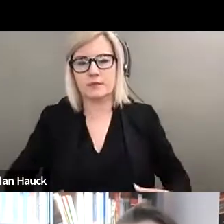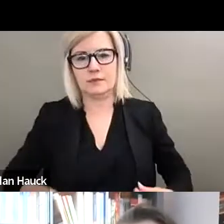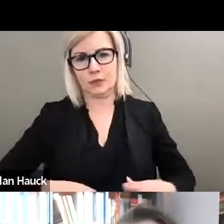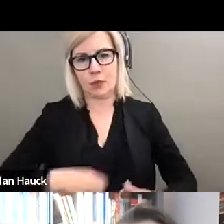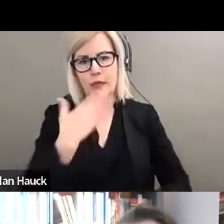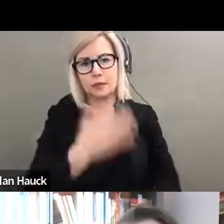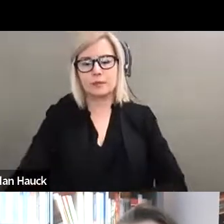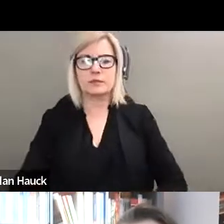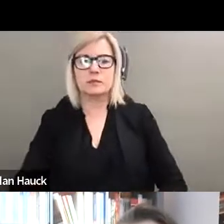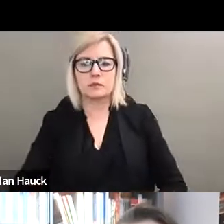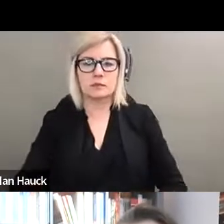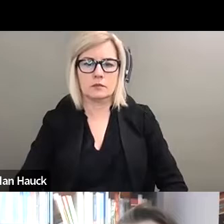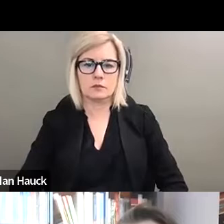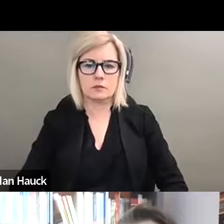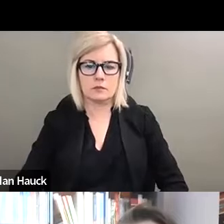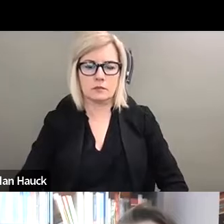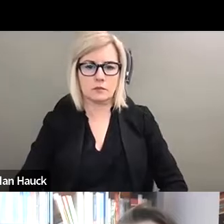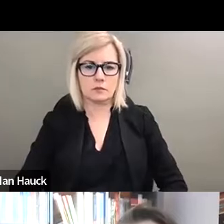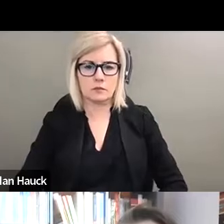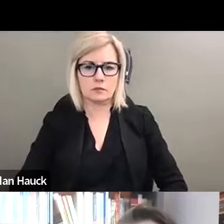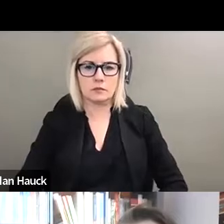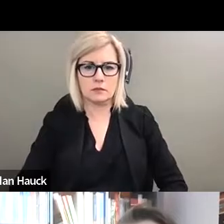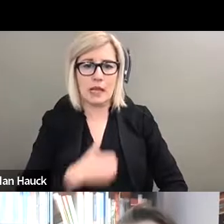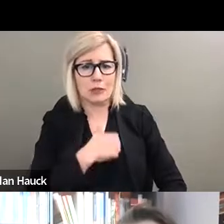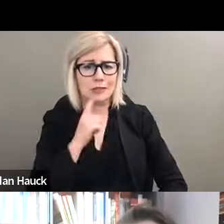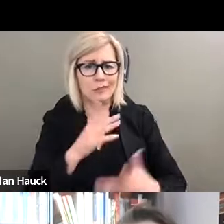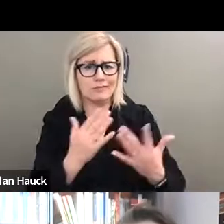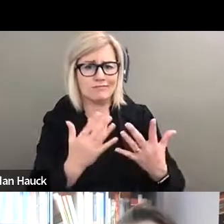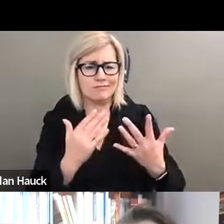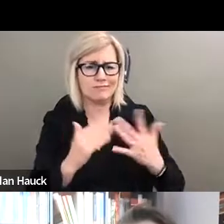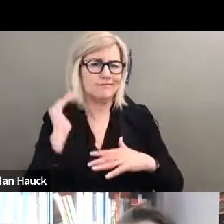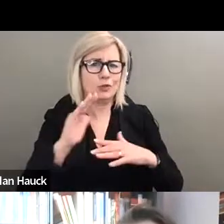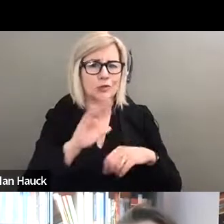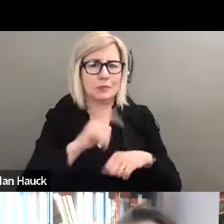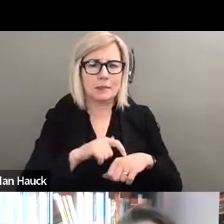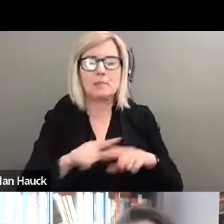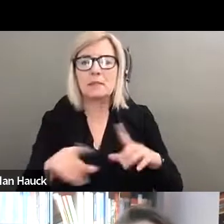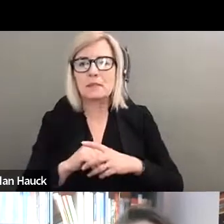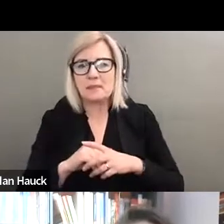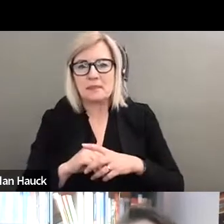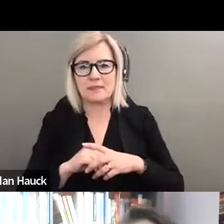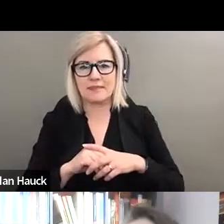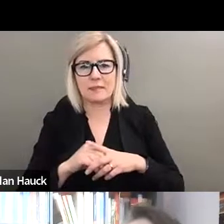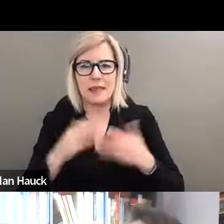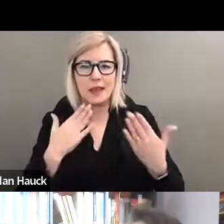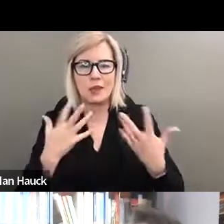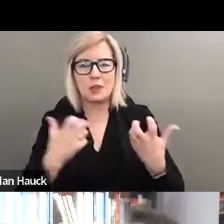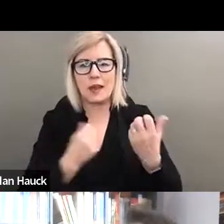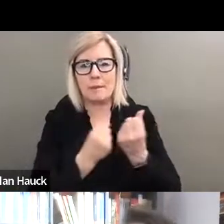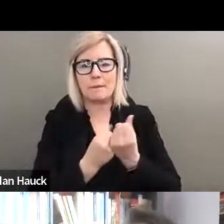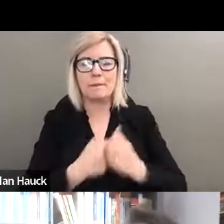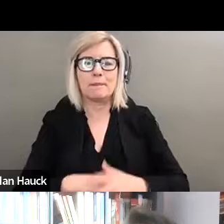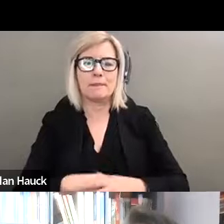thank you. I apologize for taking so long to speak, but just wanted to help out